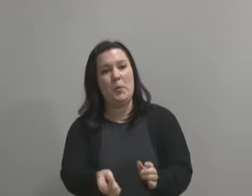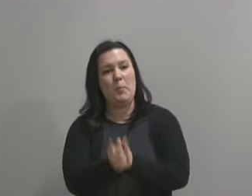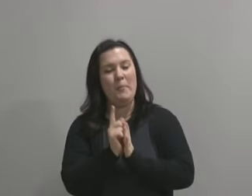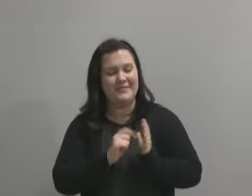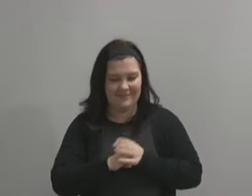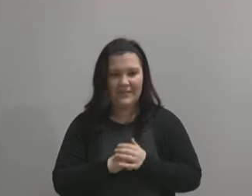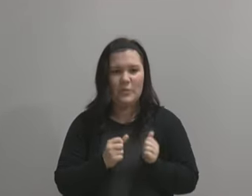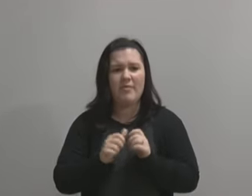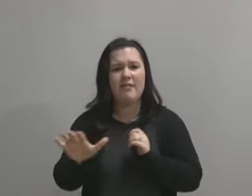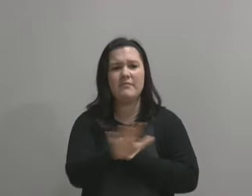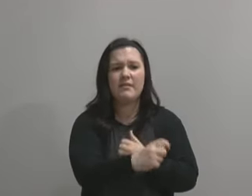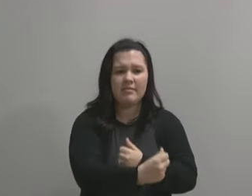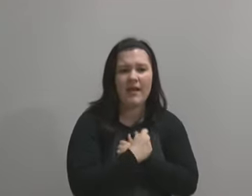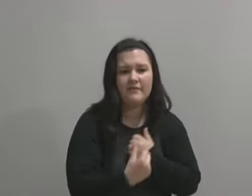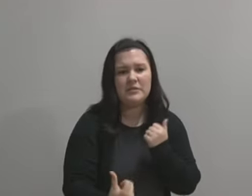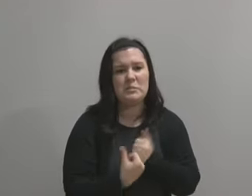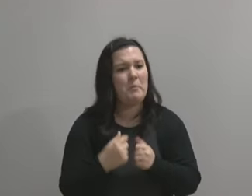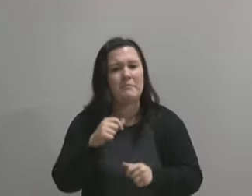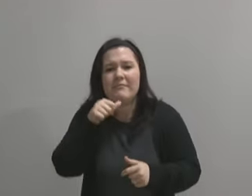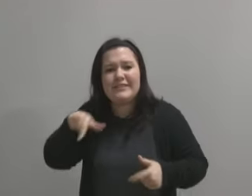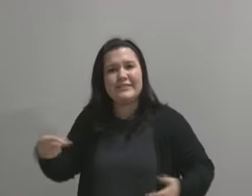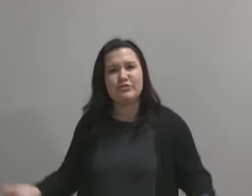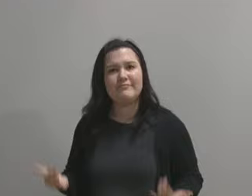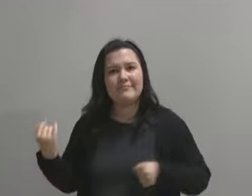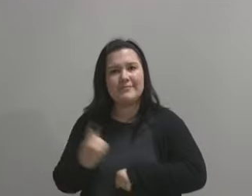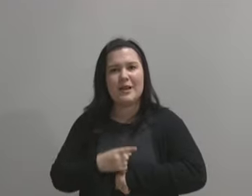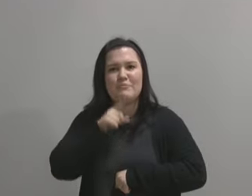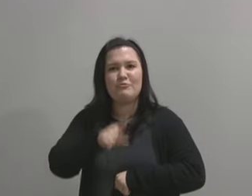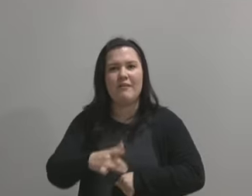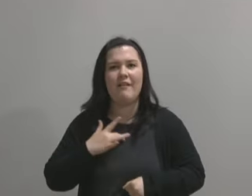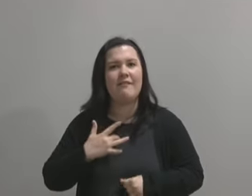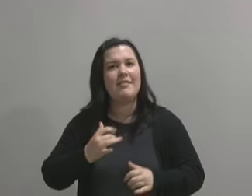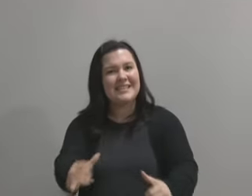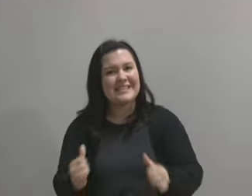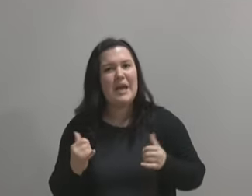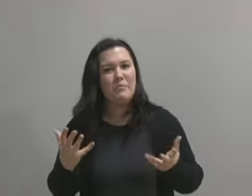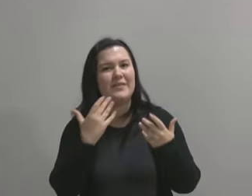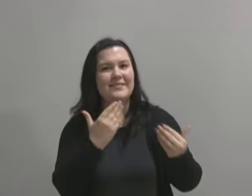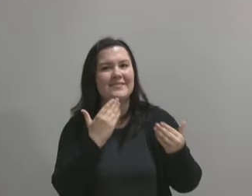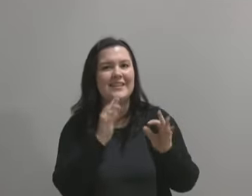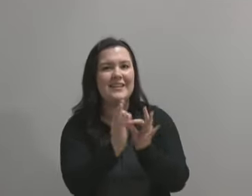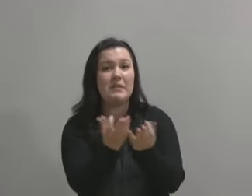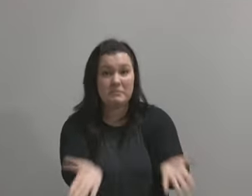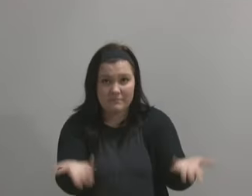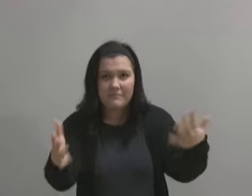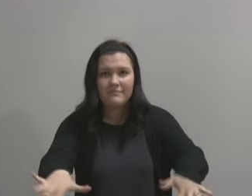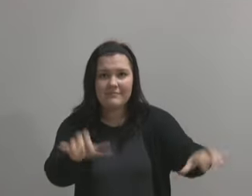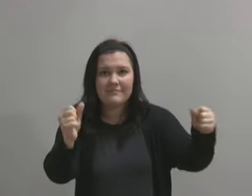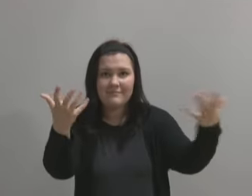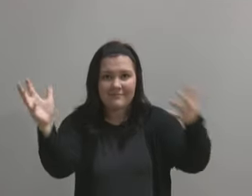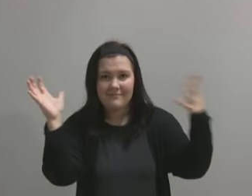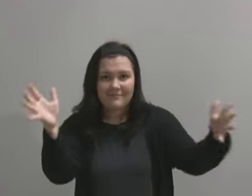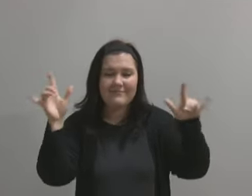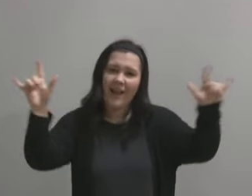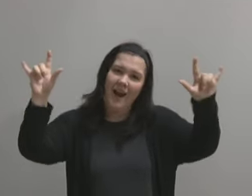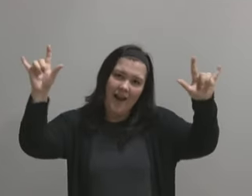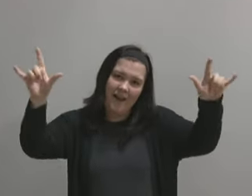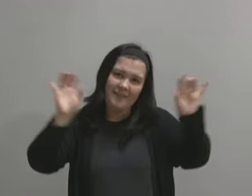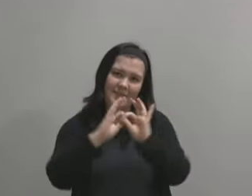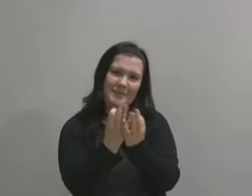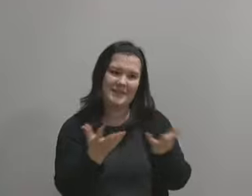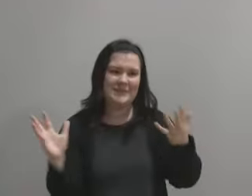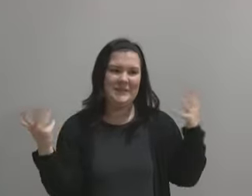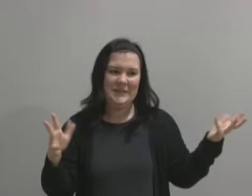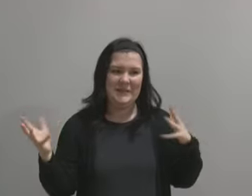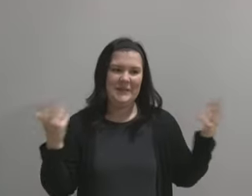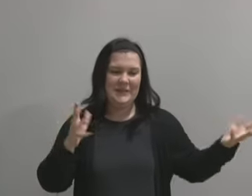Without their love and support, I would not be where I am today. And I'm sure all of you want to thank your families too, so by all means, take the time now to give them some love. Go on.